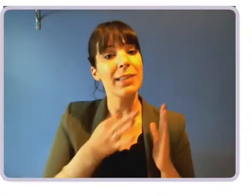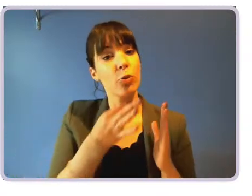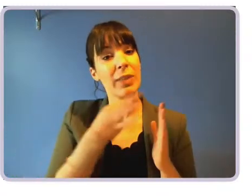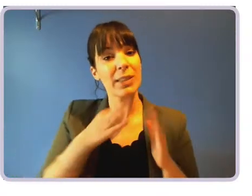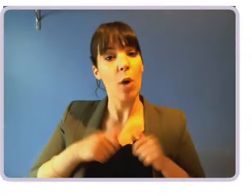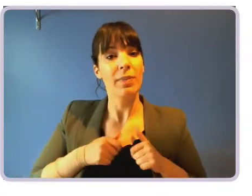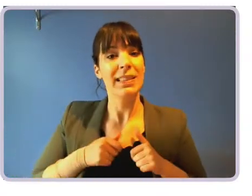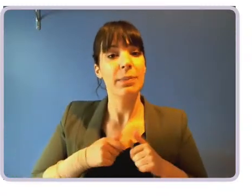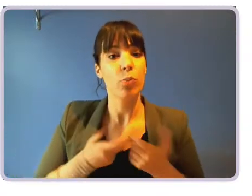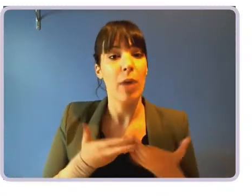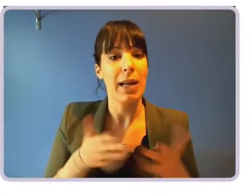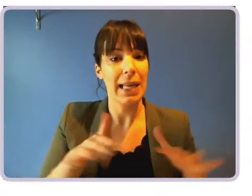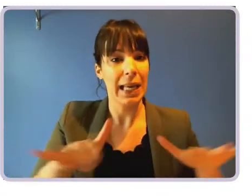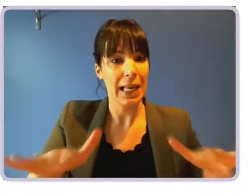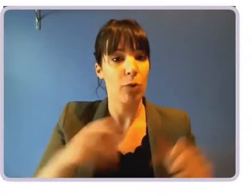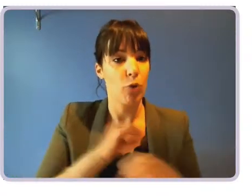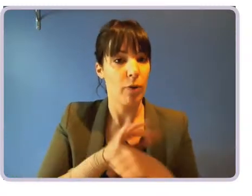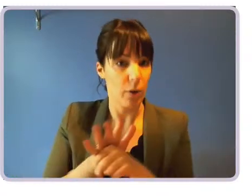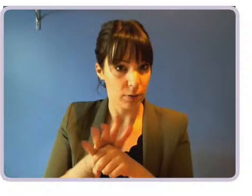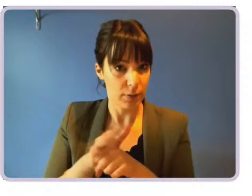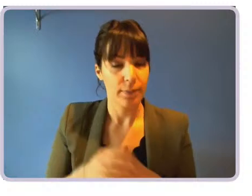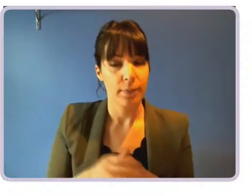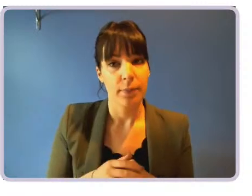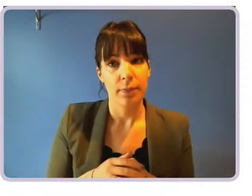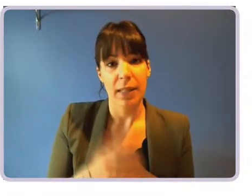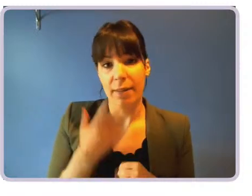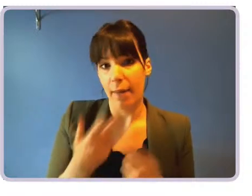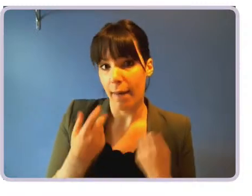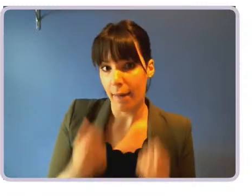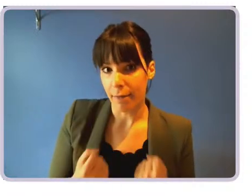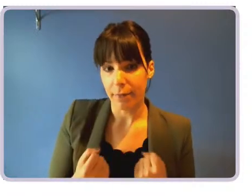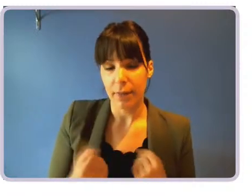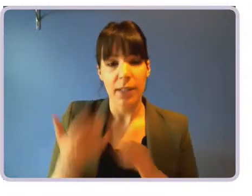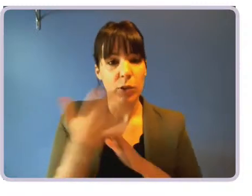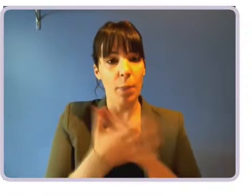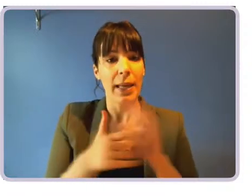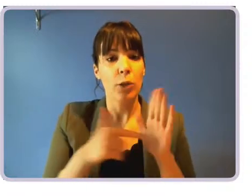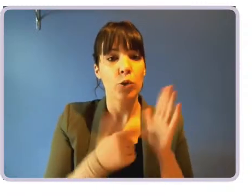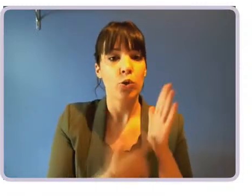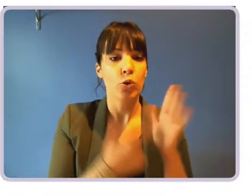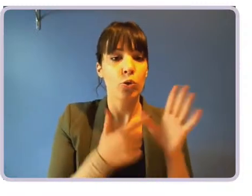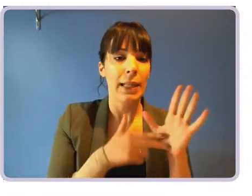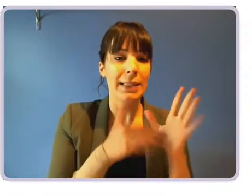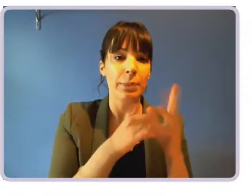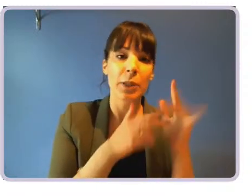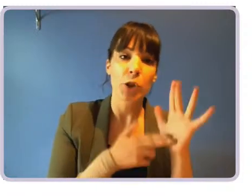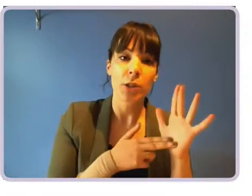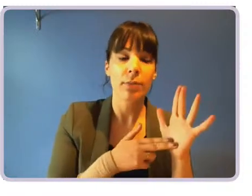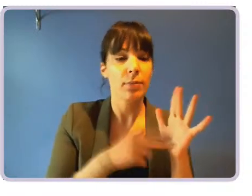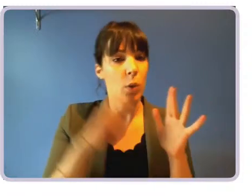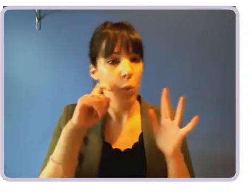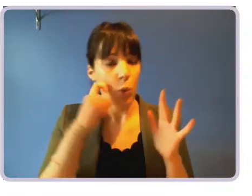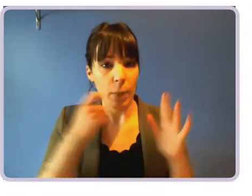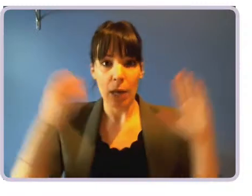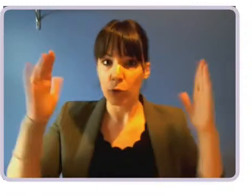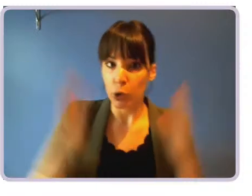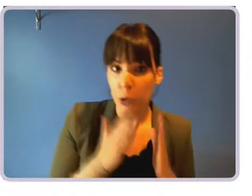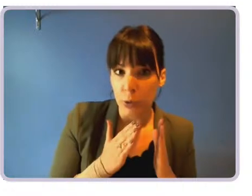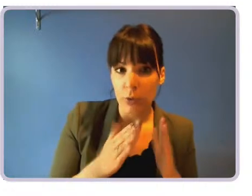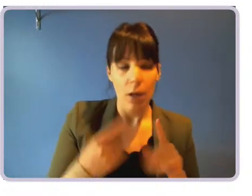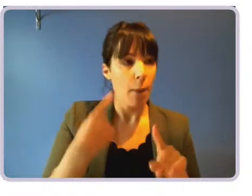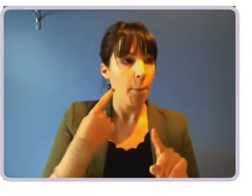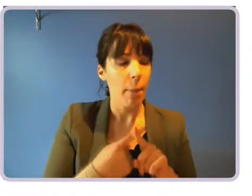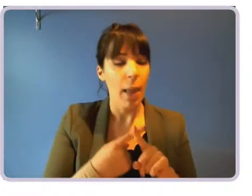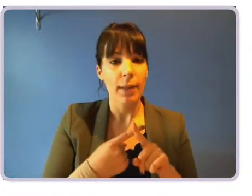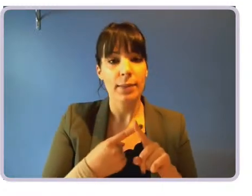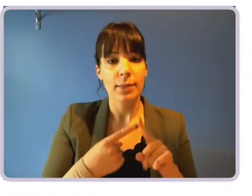And we reduce transmission and exposure through the travel and border closures or closures